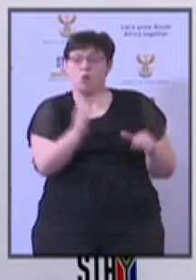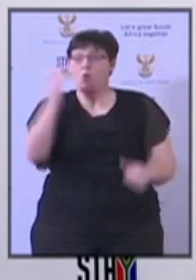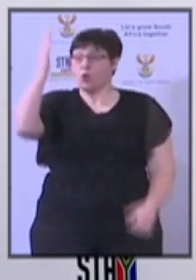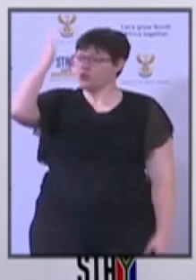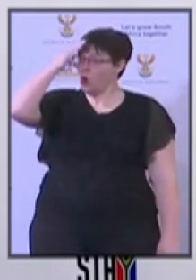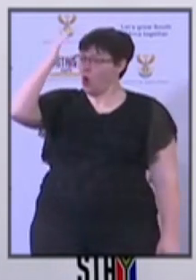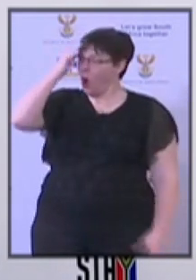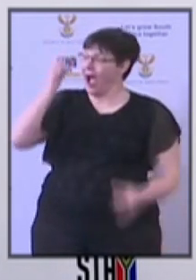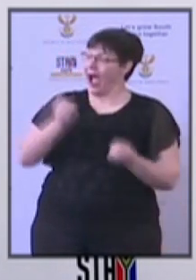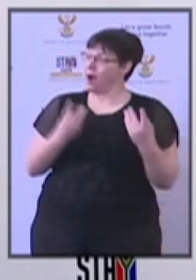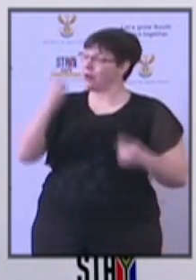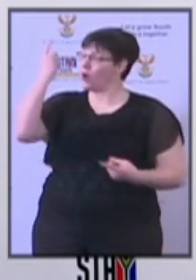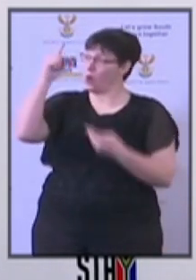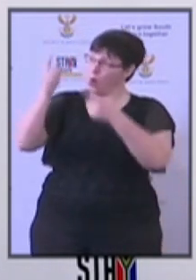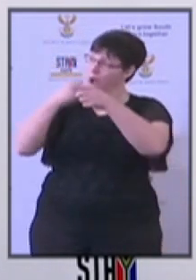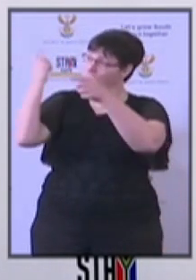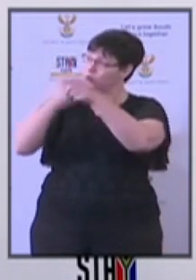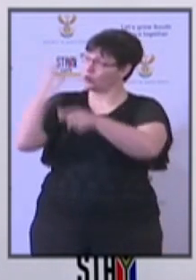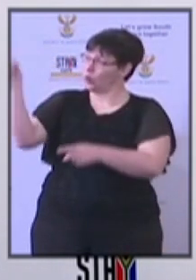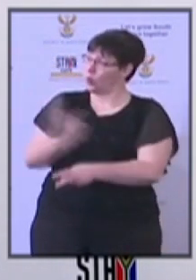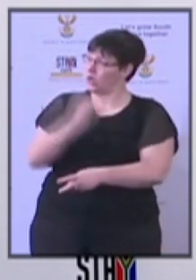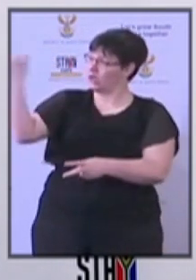people who come illegally, because